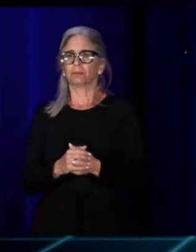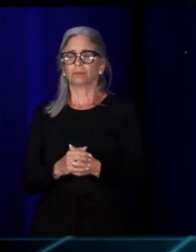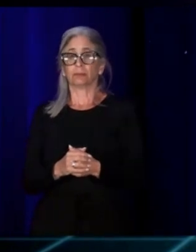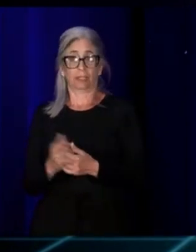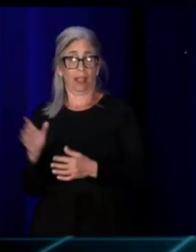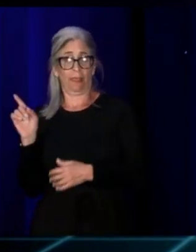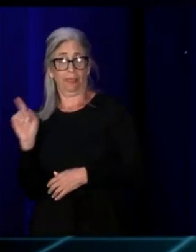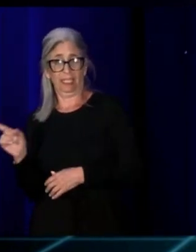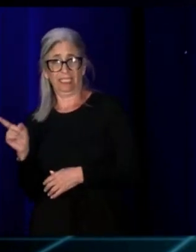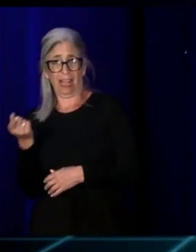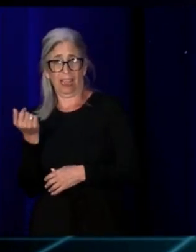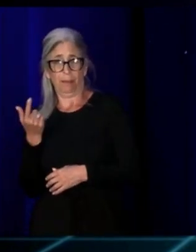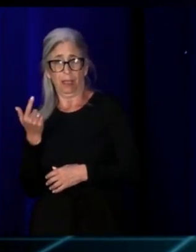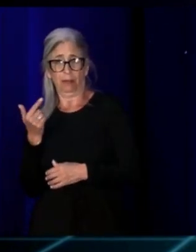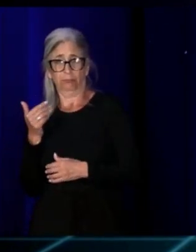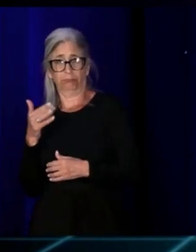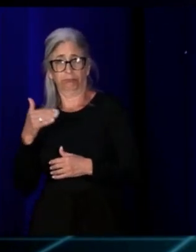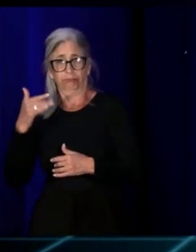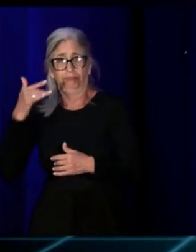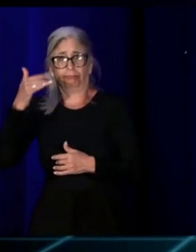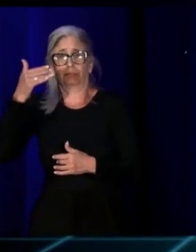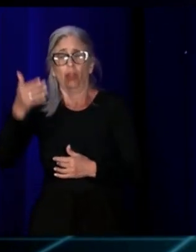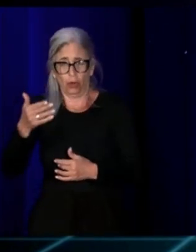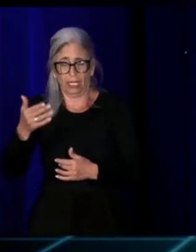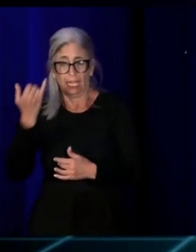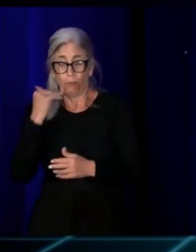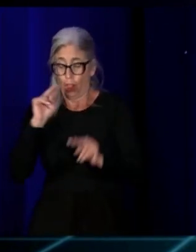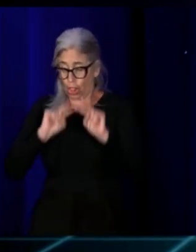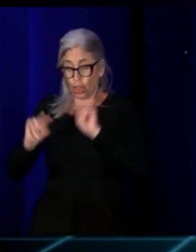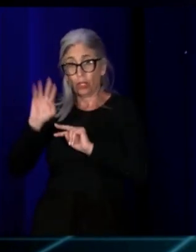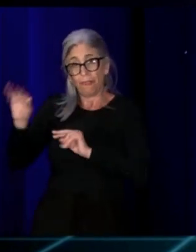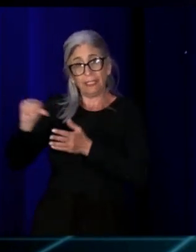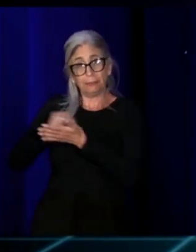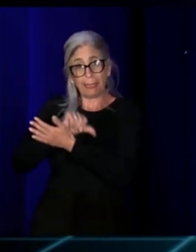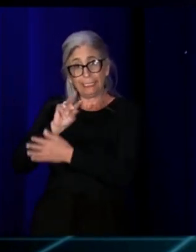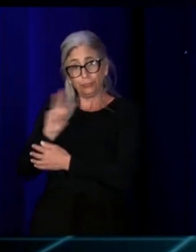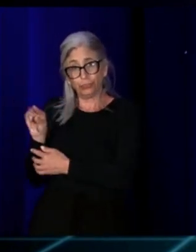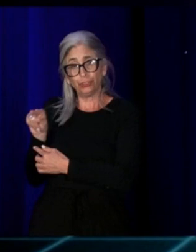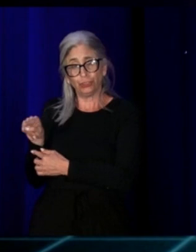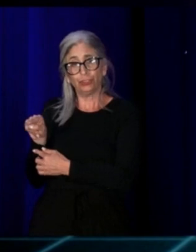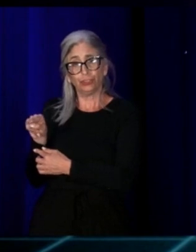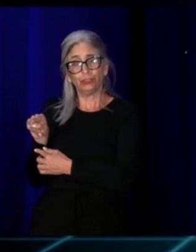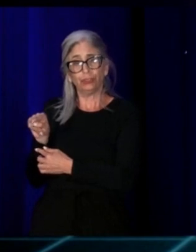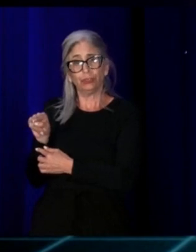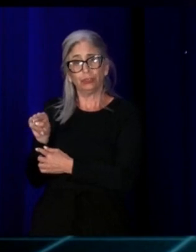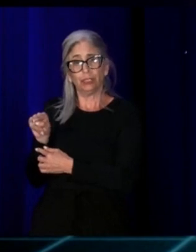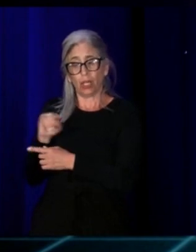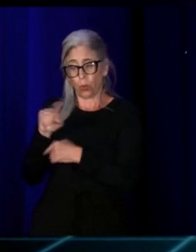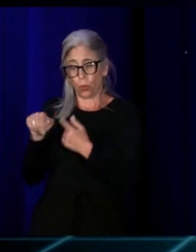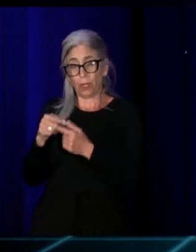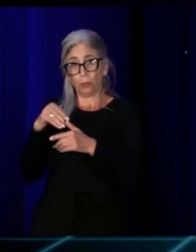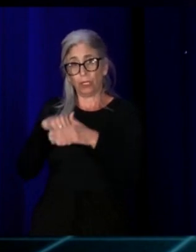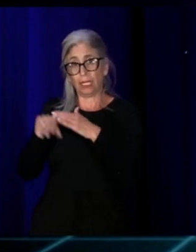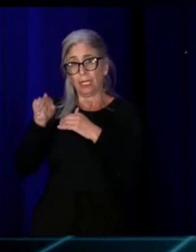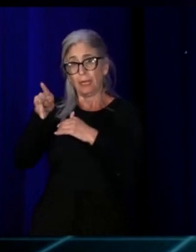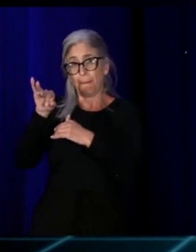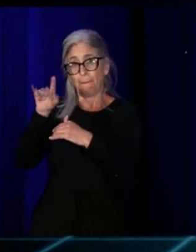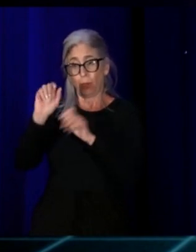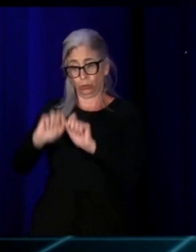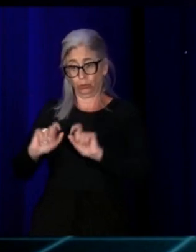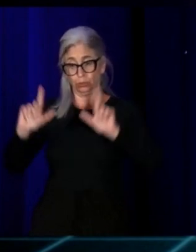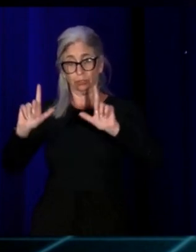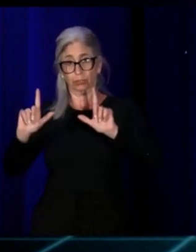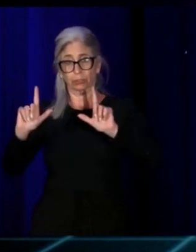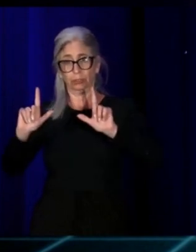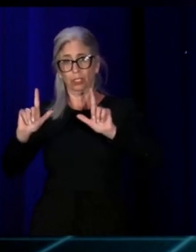So this is a little bit further along, and if we look at this page, once we're in posts, we're